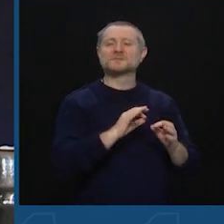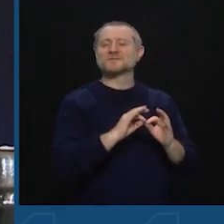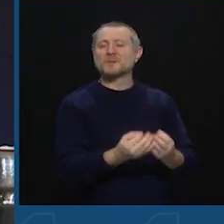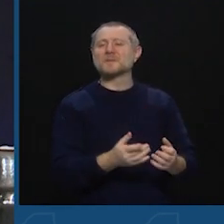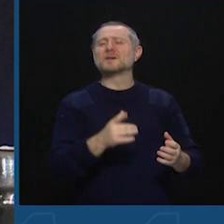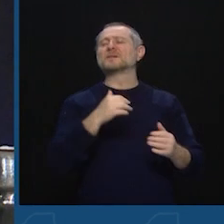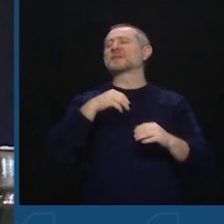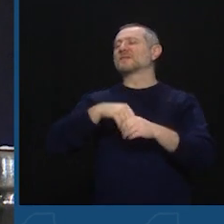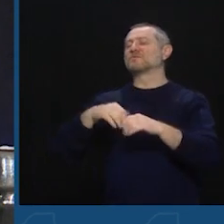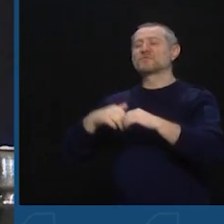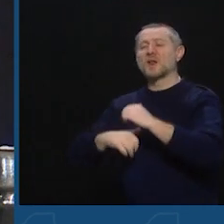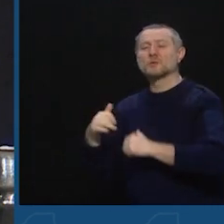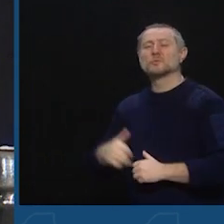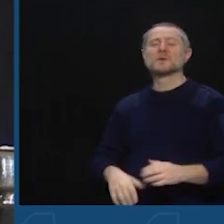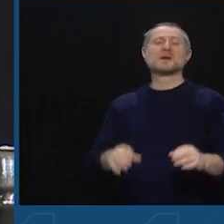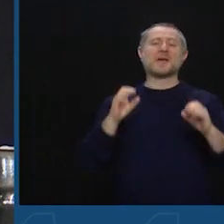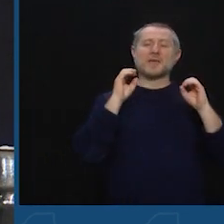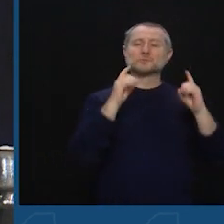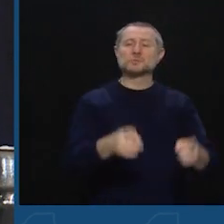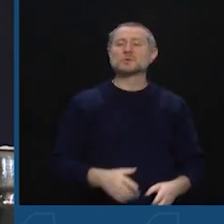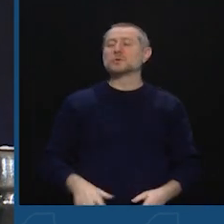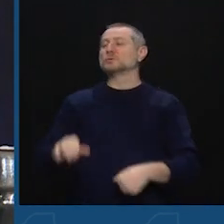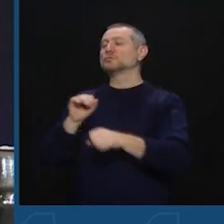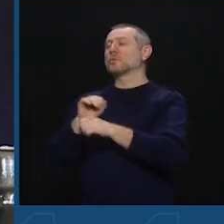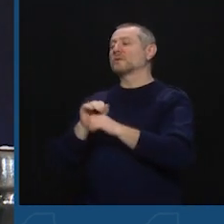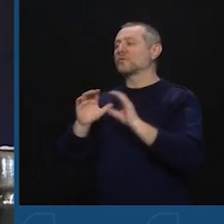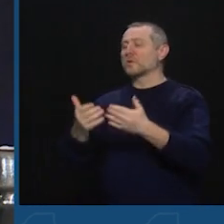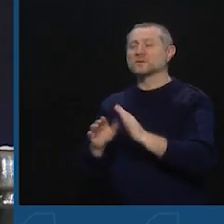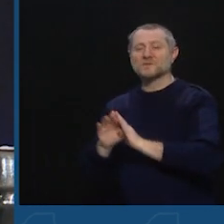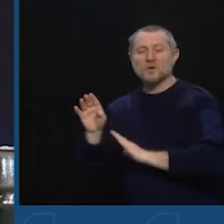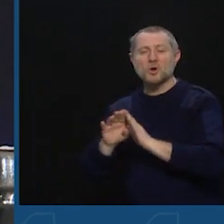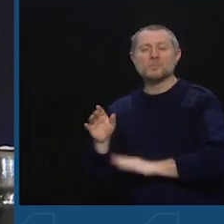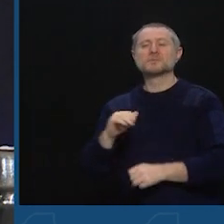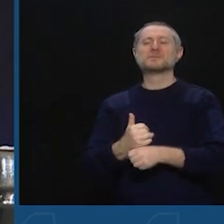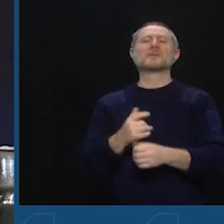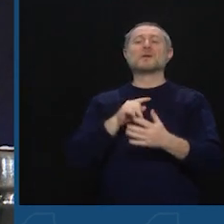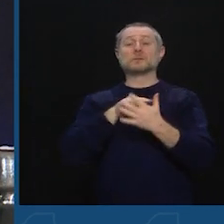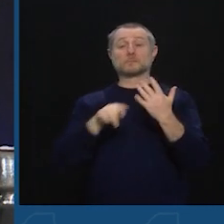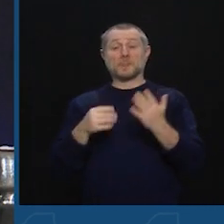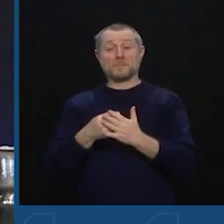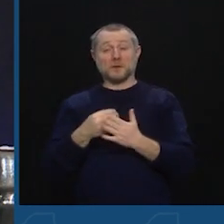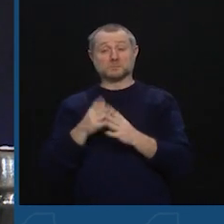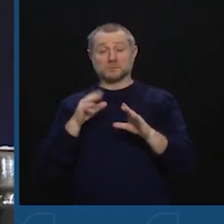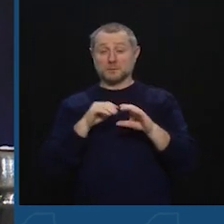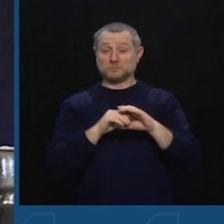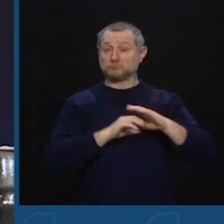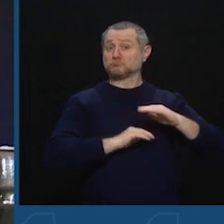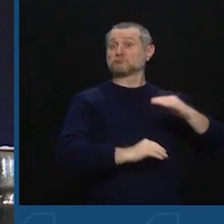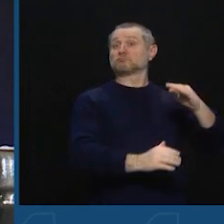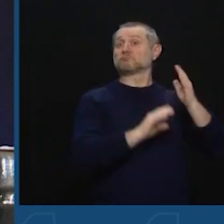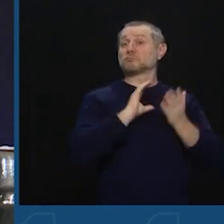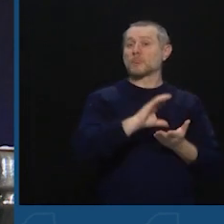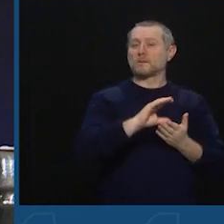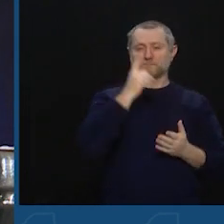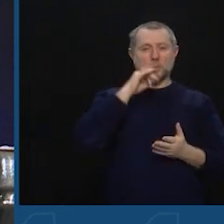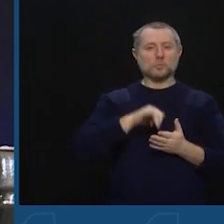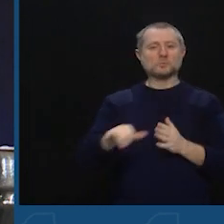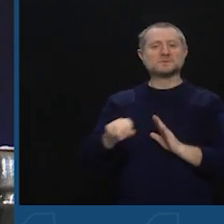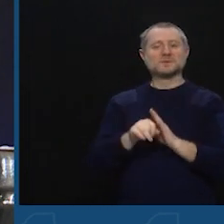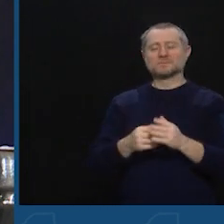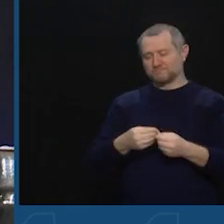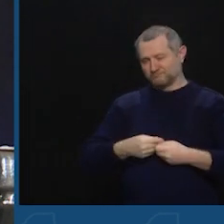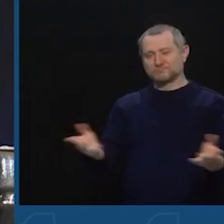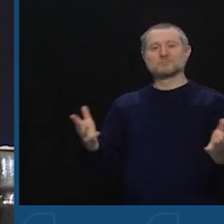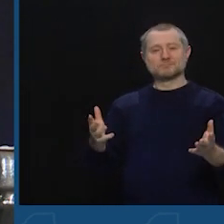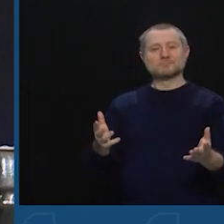education, and workforce development, while funding the state's reserves to historic levels as well. Governor Hochul was born